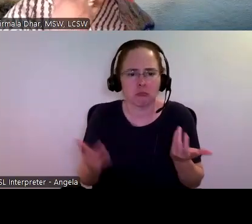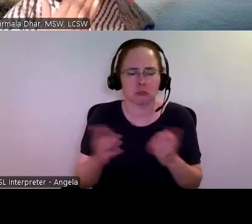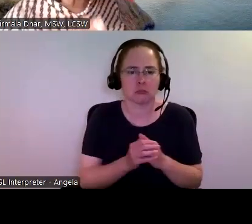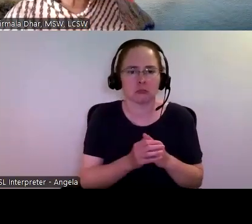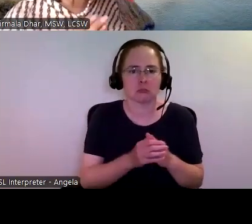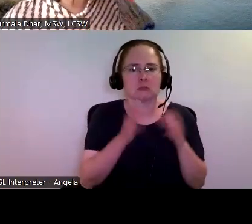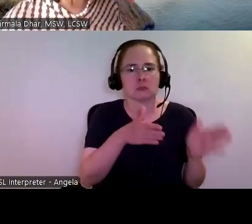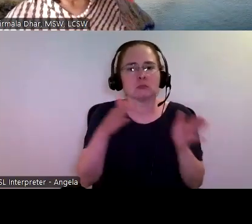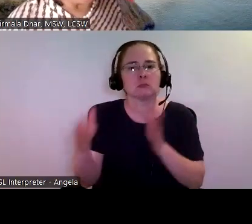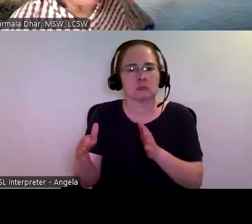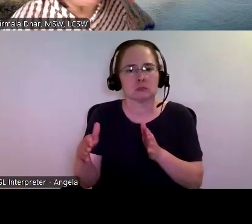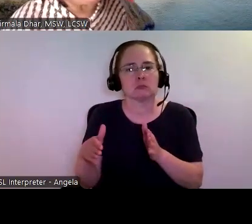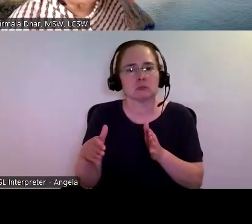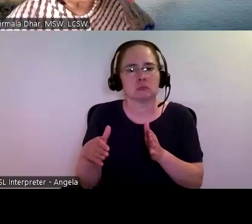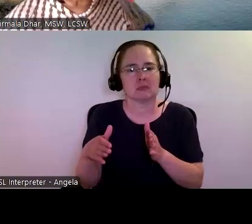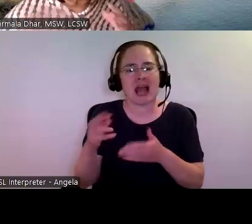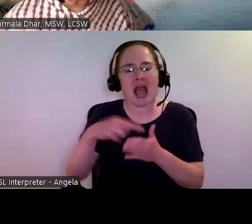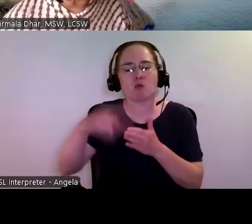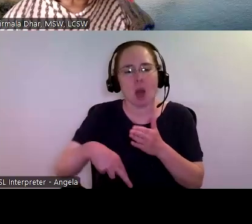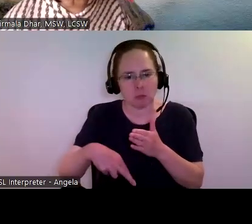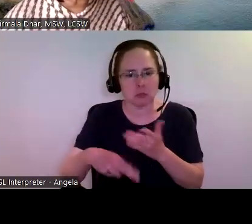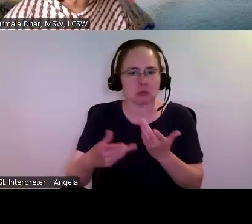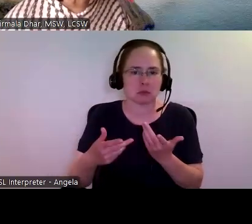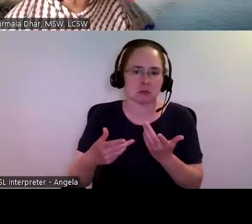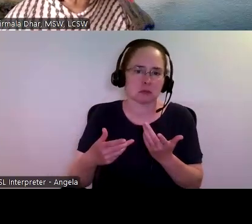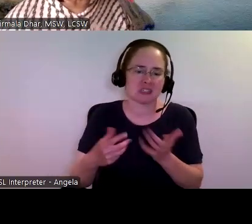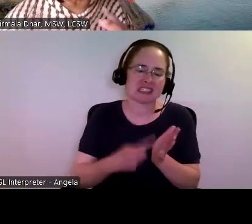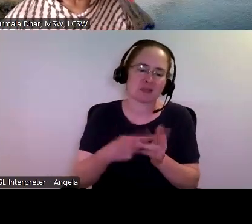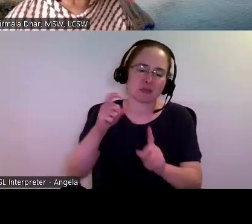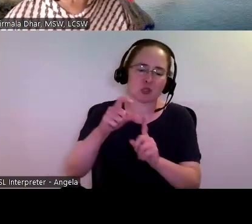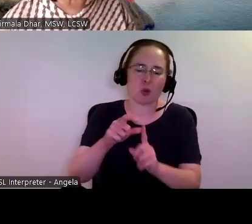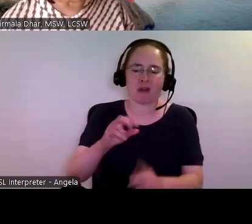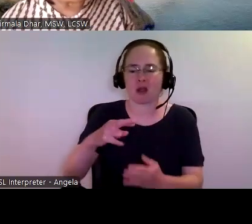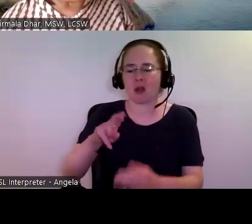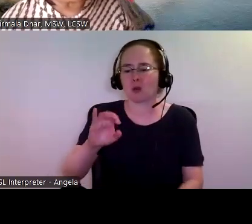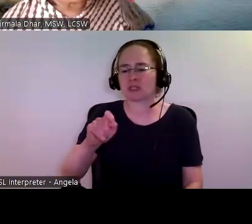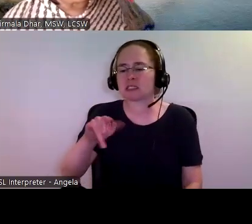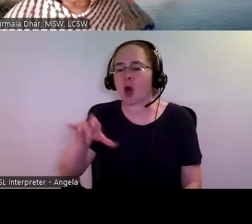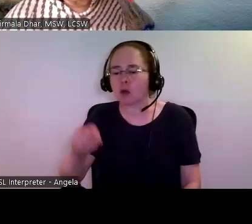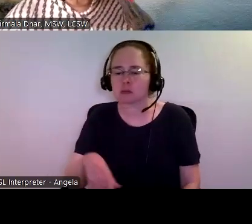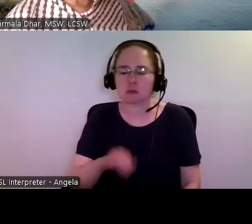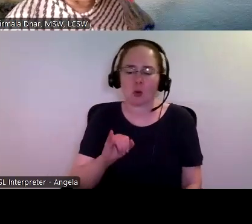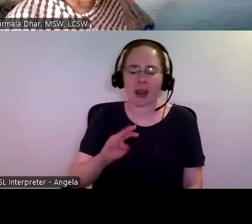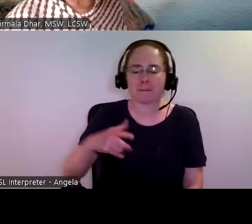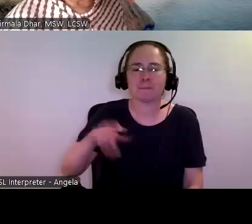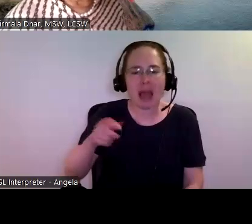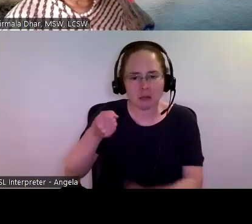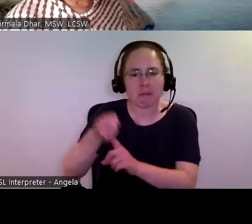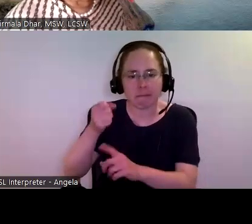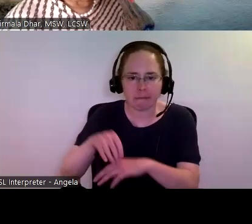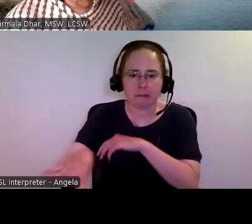And then you look at outcomes, or sometimes we use the word results or impact. Short